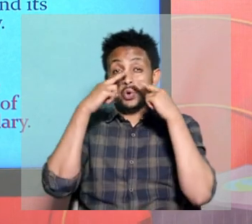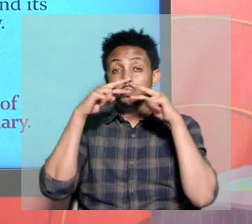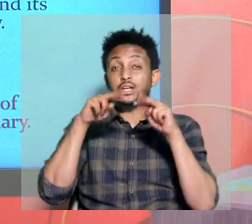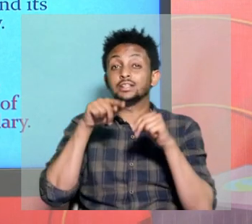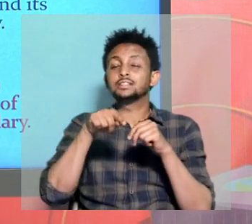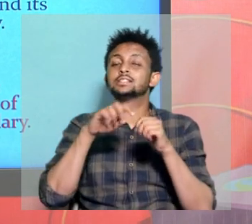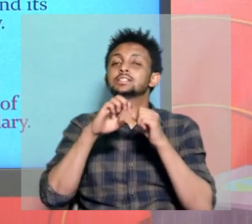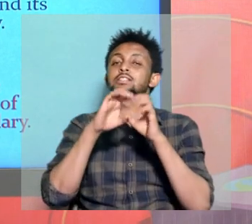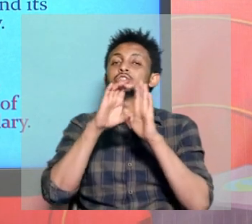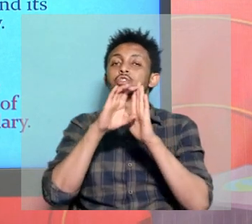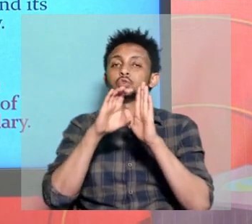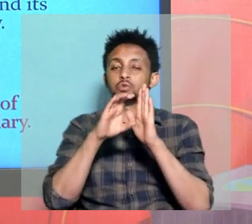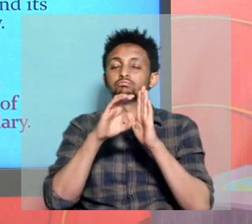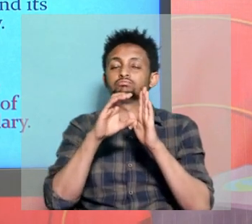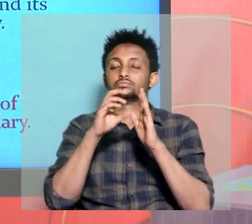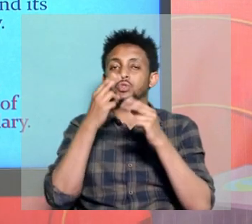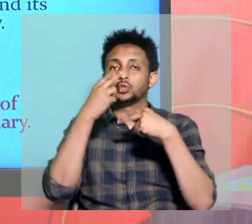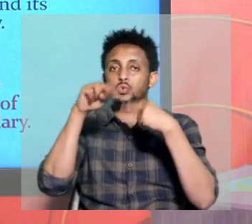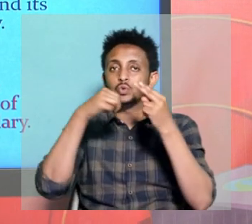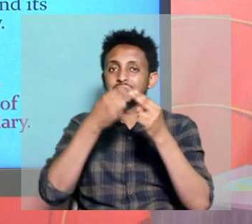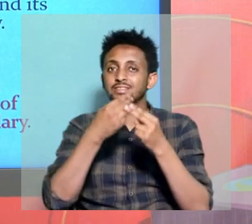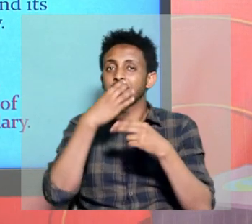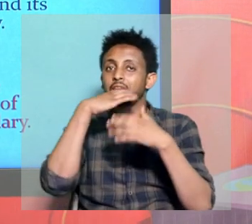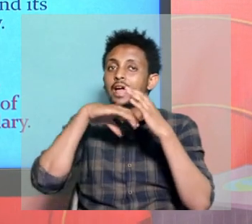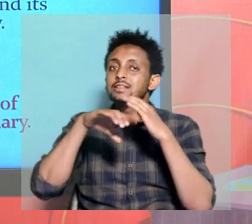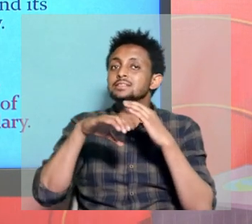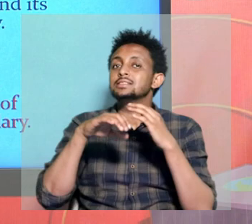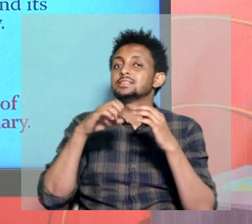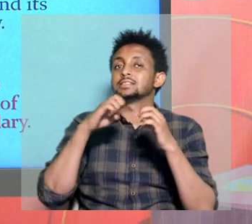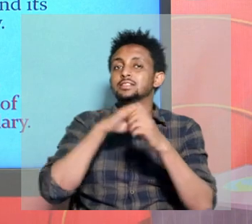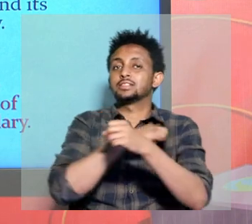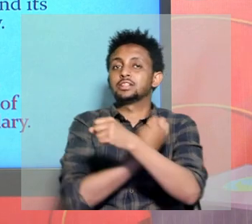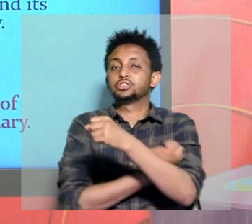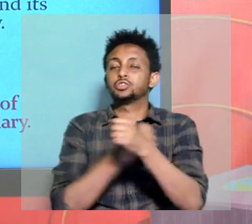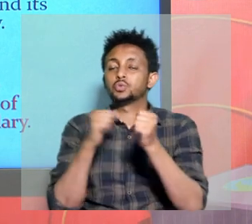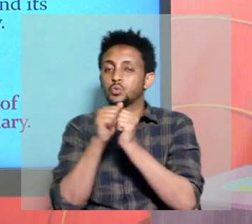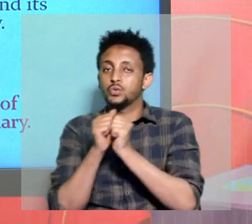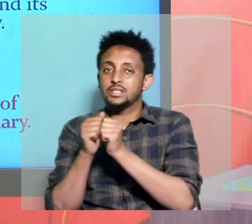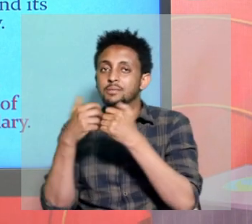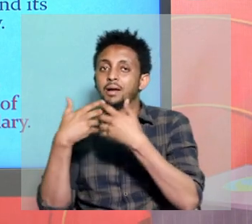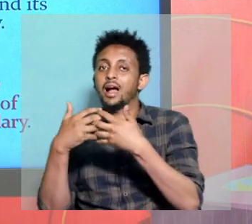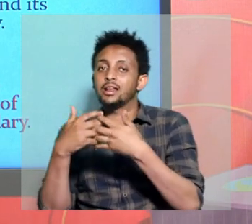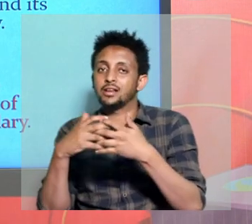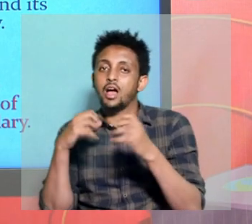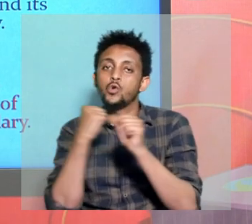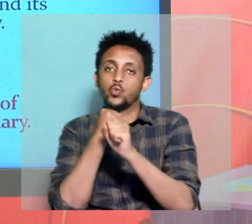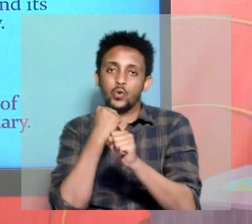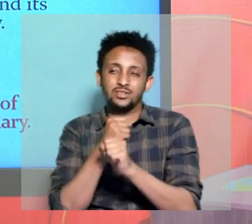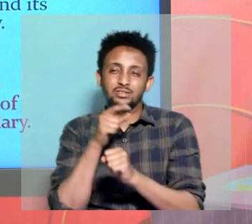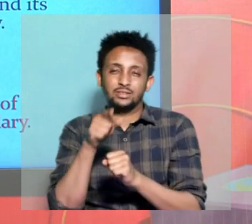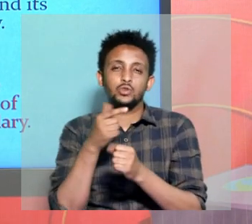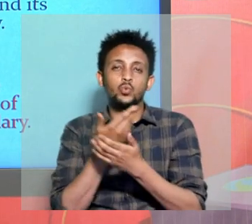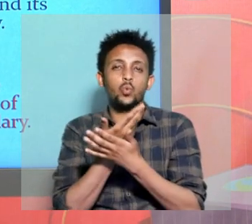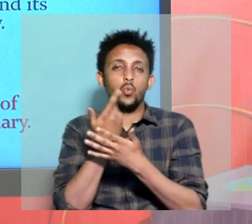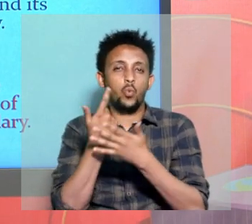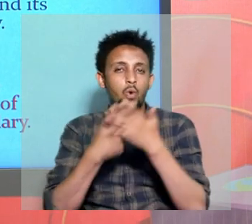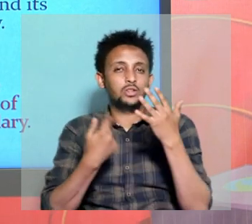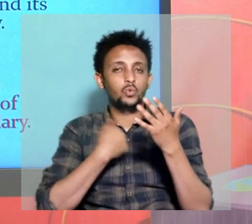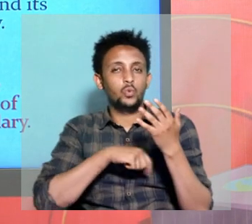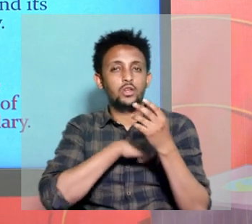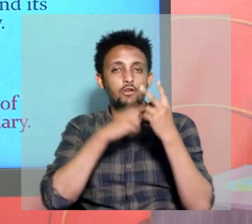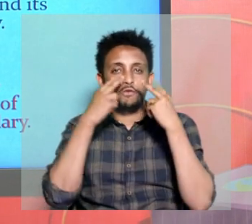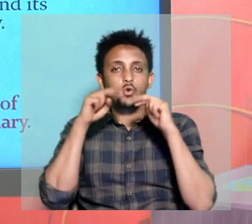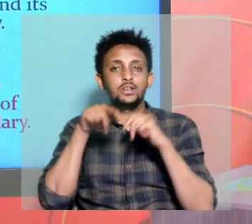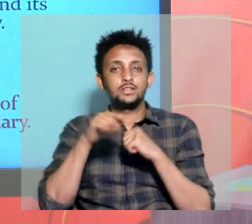in this unit in grade 12 heat energy associated with mechanical energy or mechanical work. That is what we are focusing